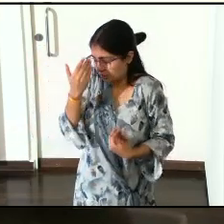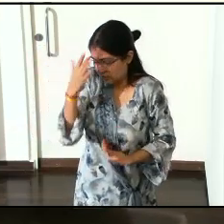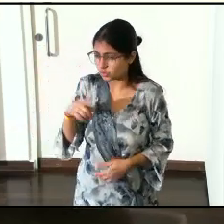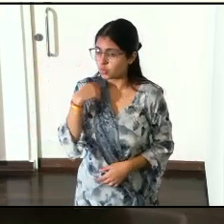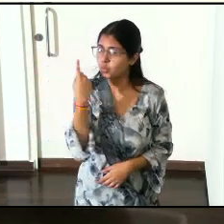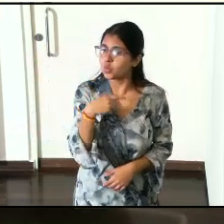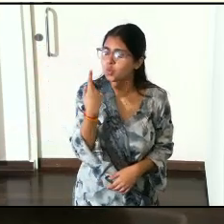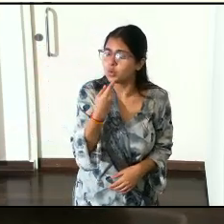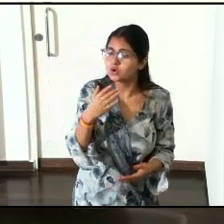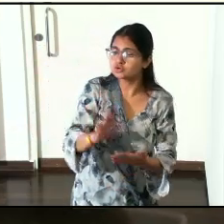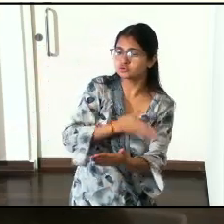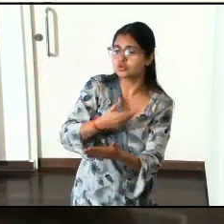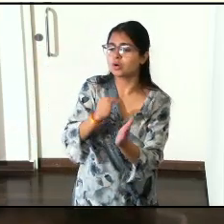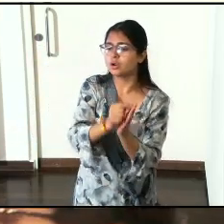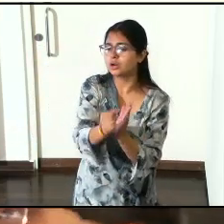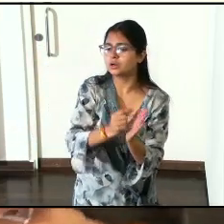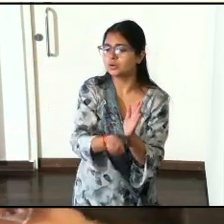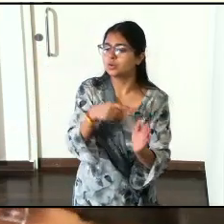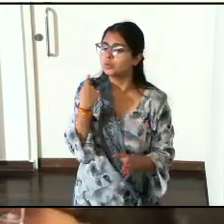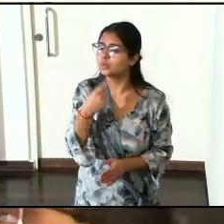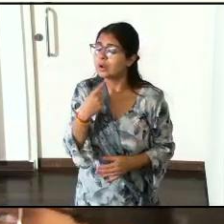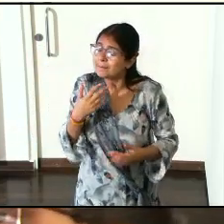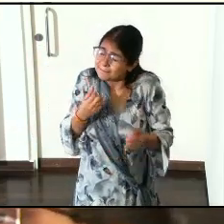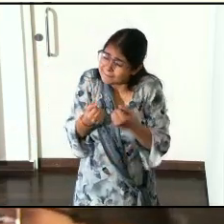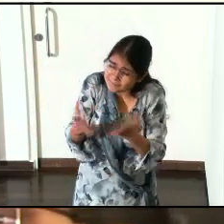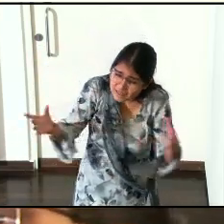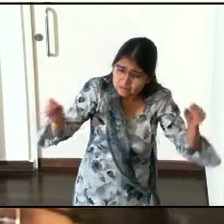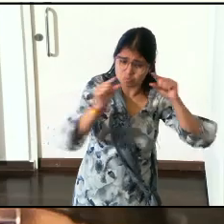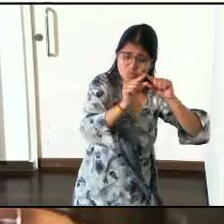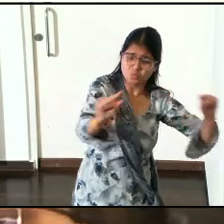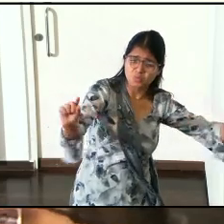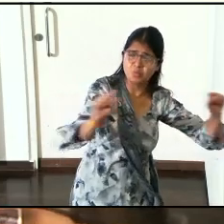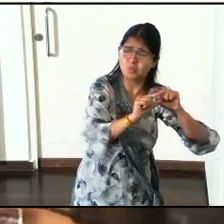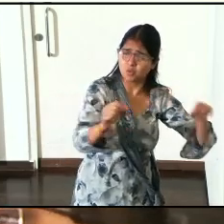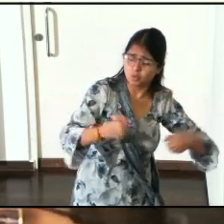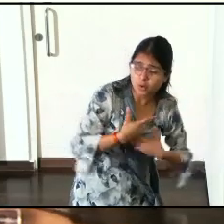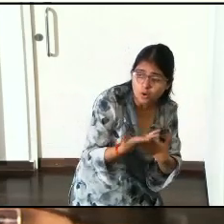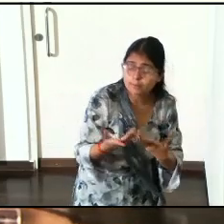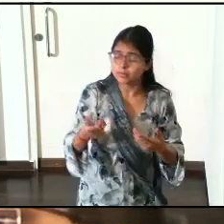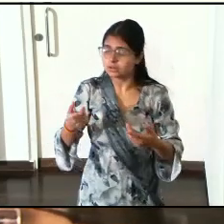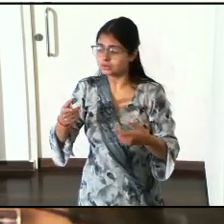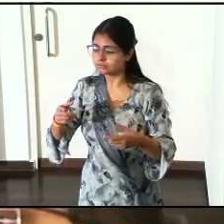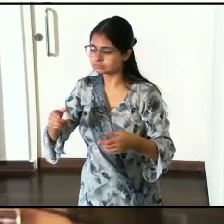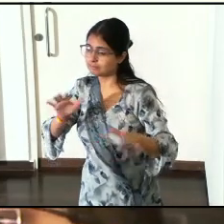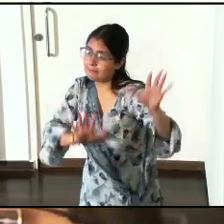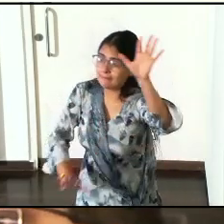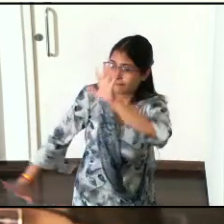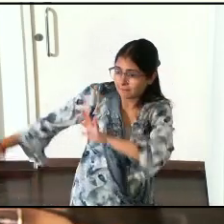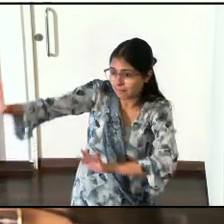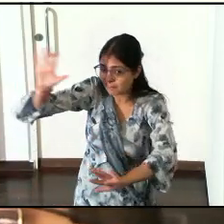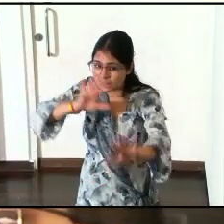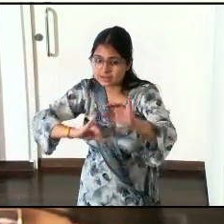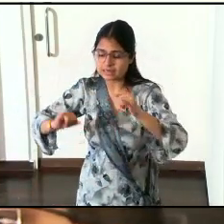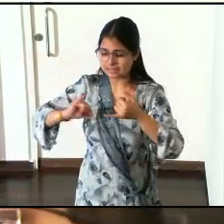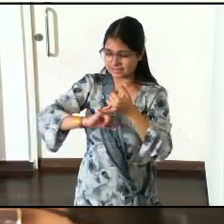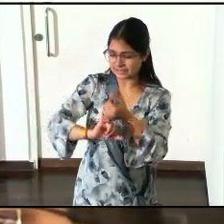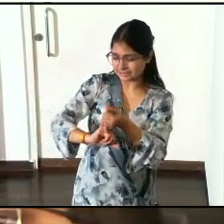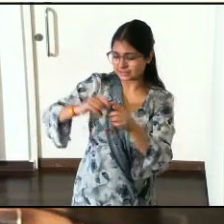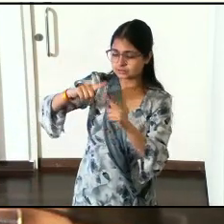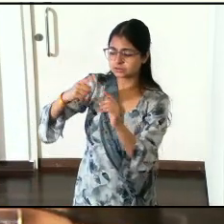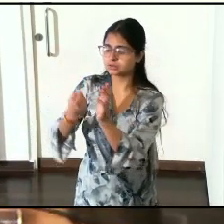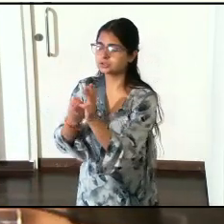of those songs. There are many slogans, there are many street plays. Many of them don't have any,